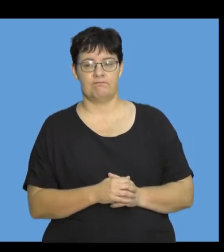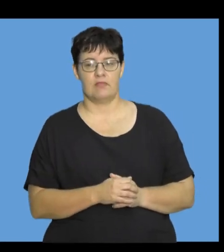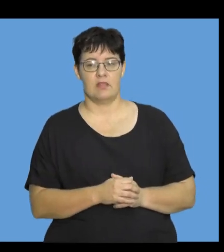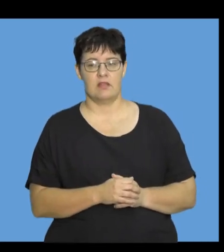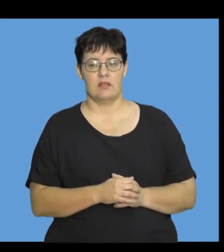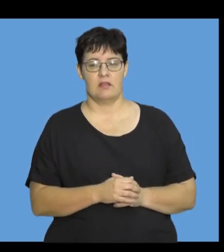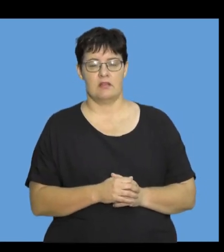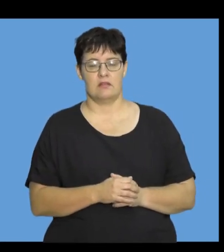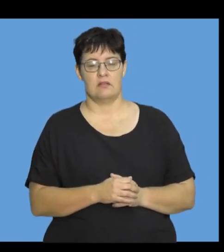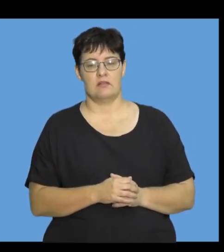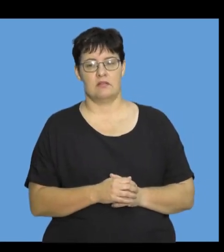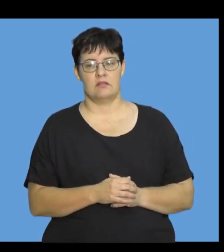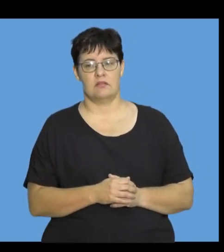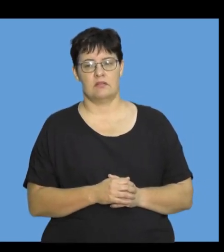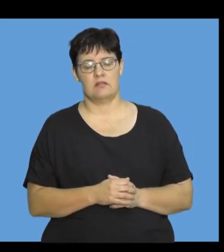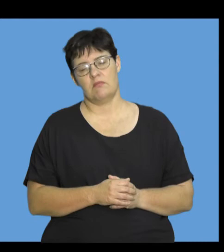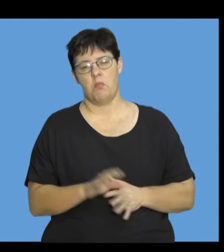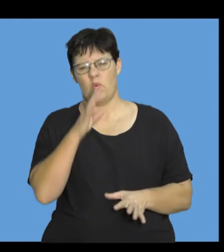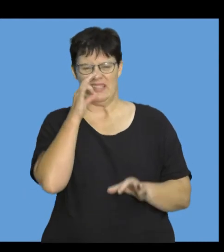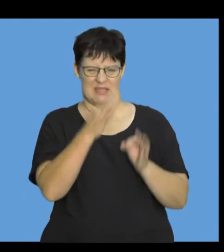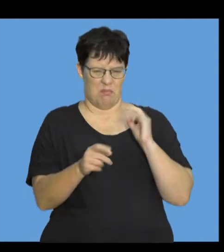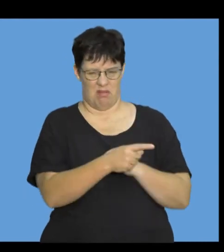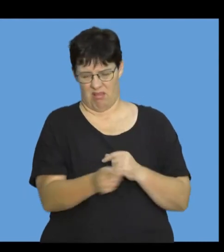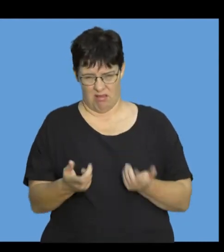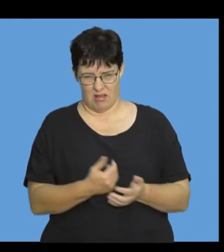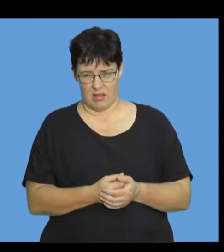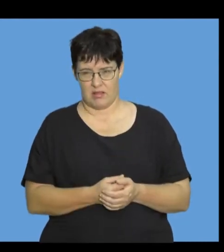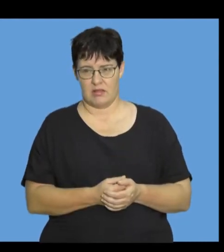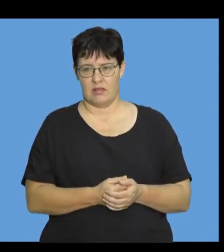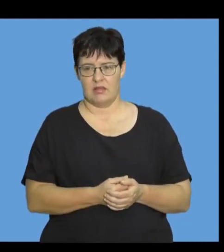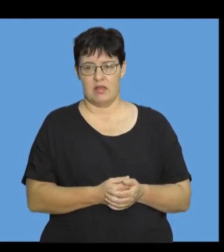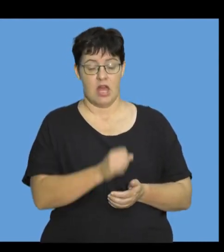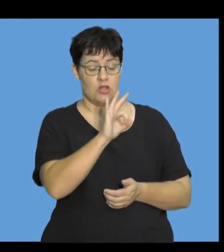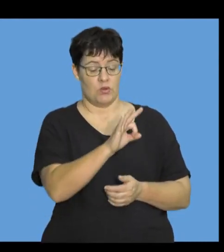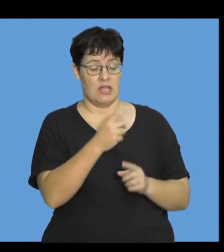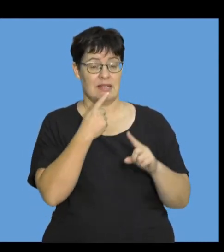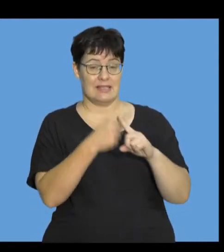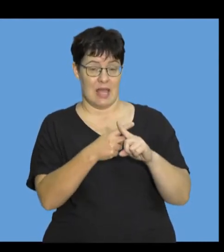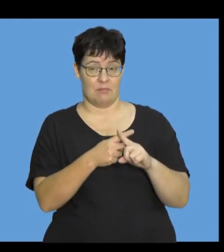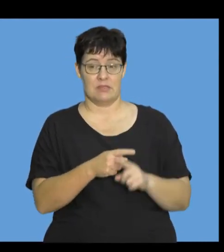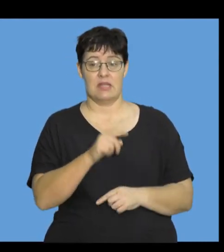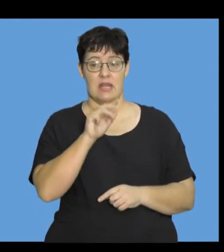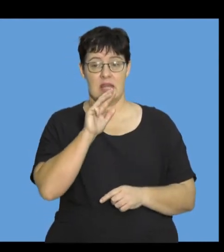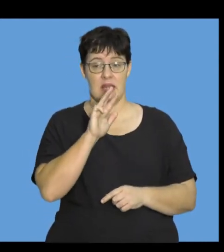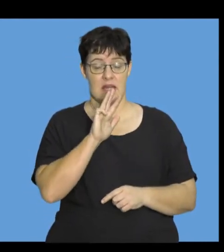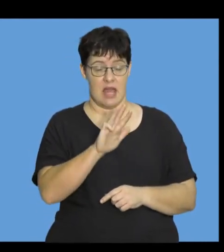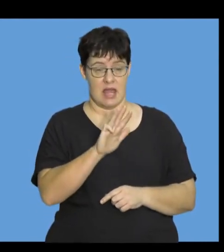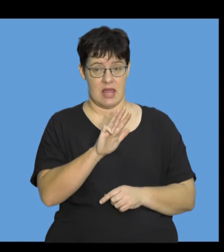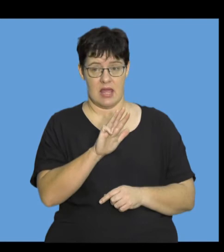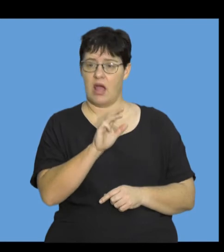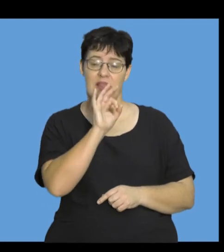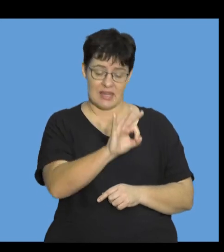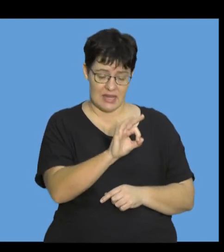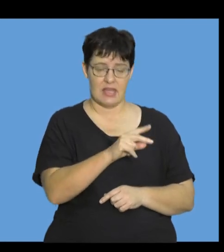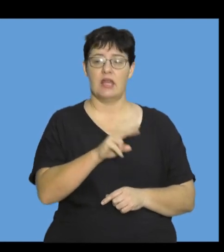here. This is going to, firstly, let's simplify everything. It's going to be 3 multiplied by 3 to